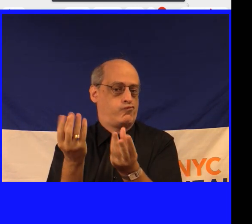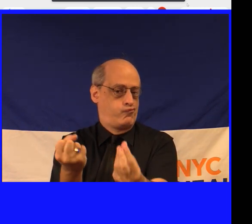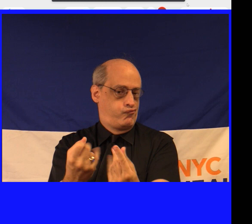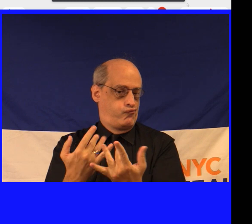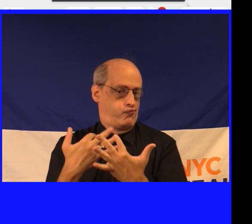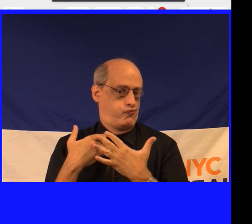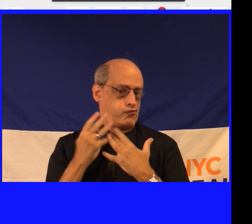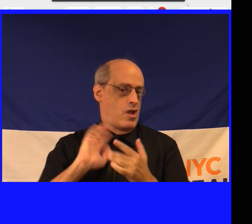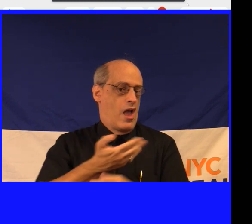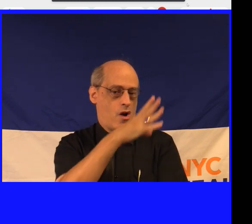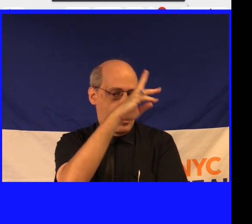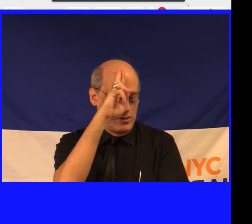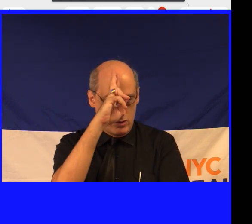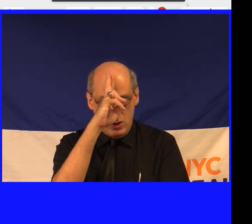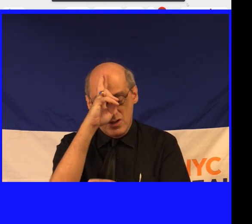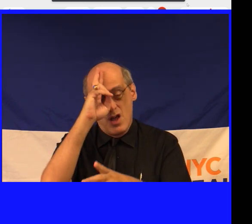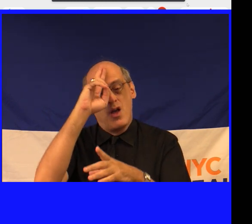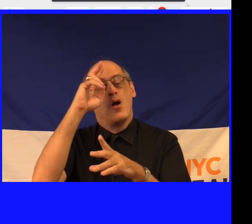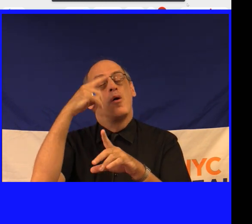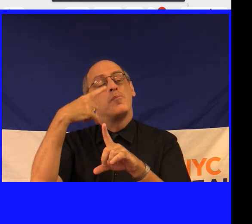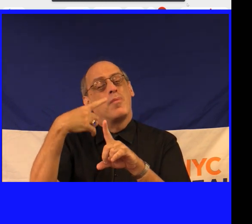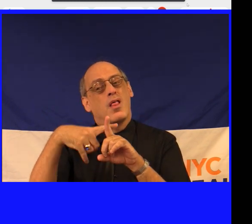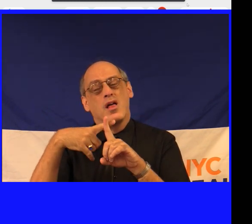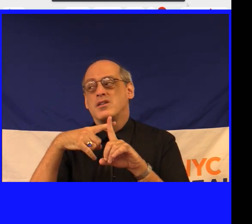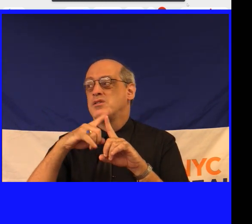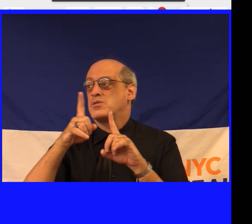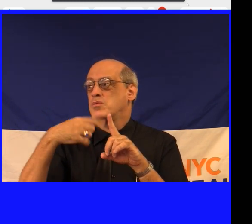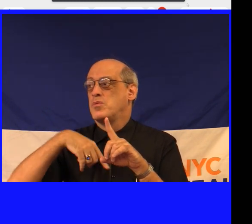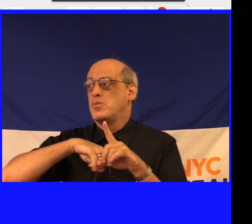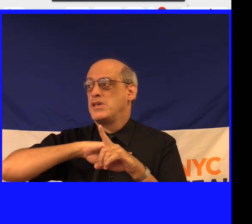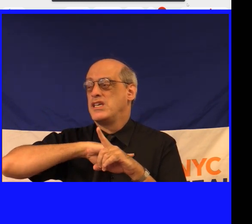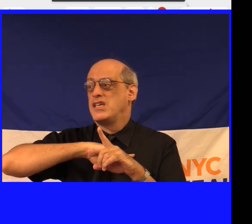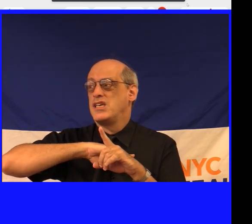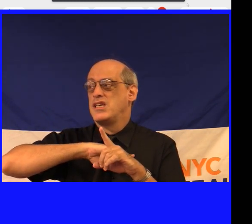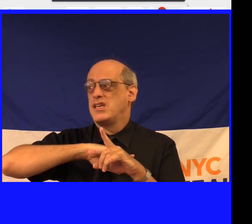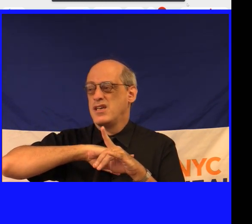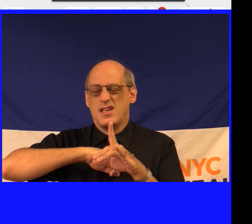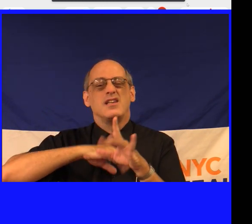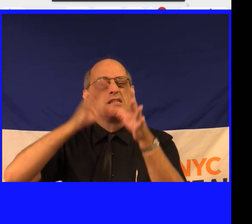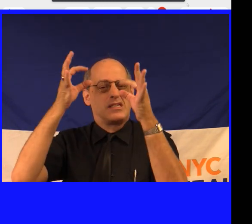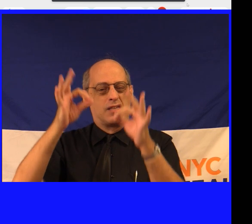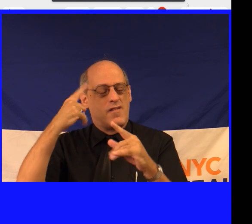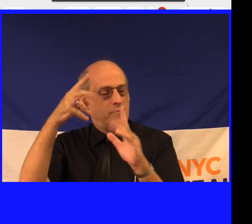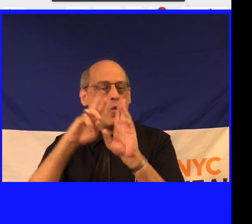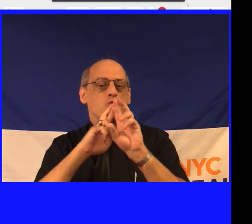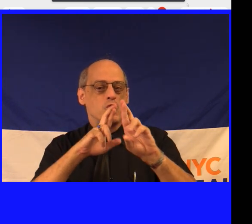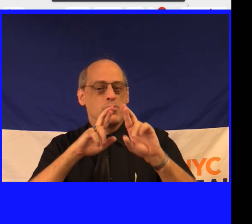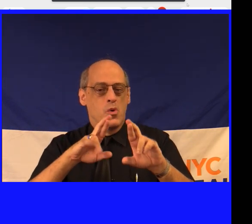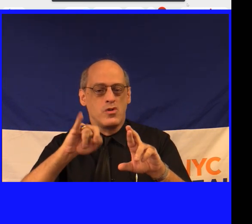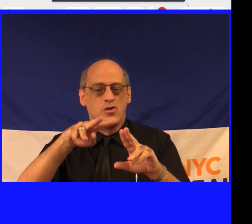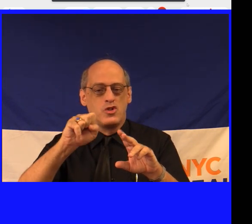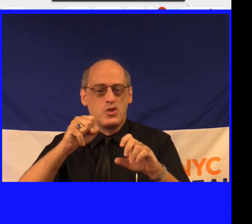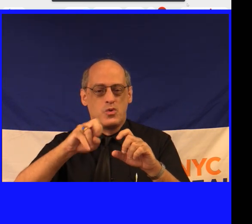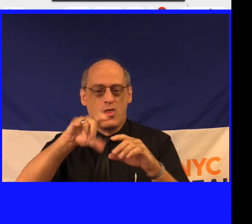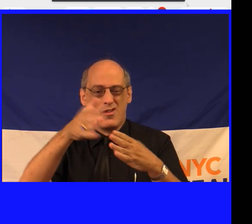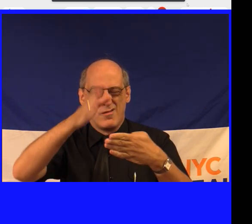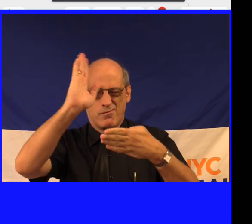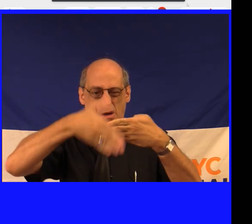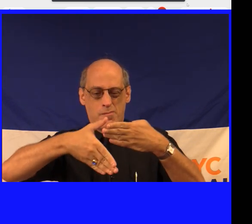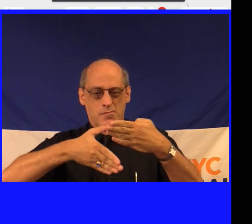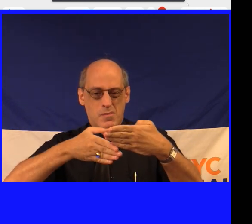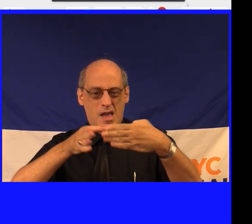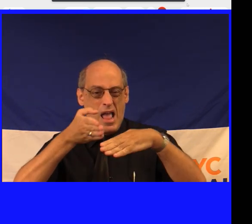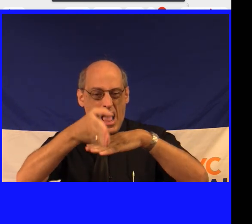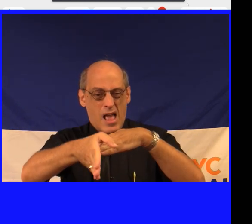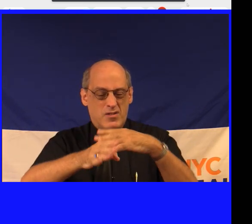because we neatly tie the knot at June 30th. There's very little projection